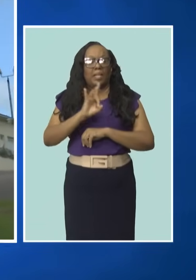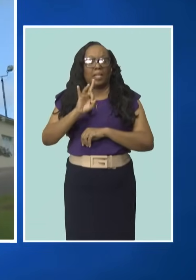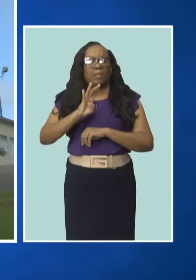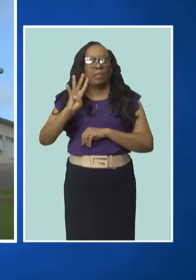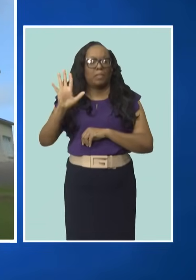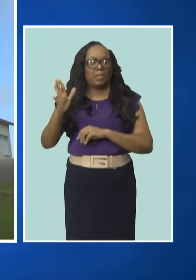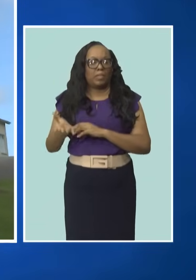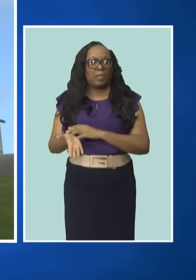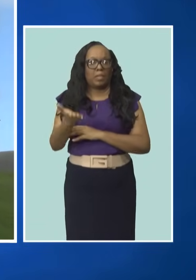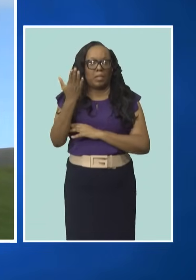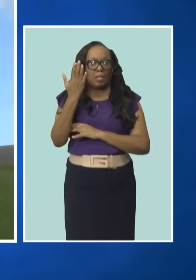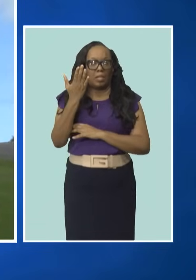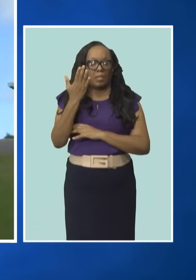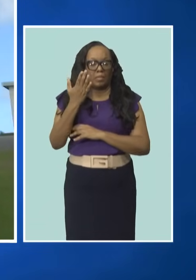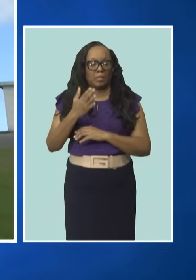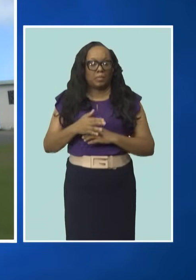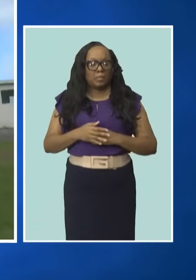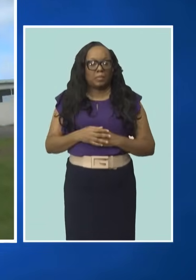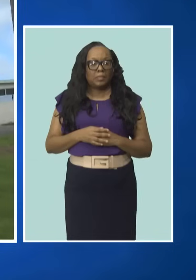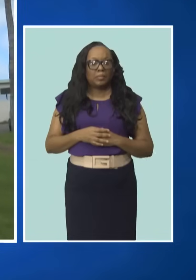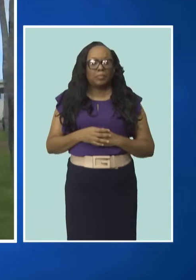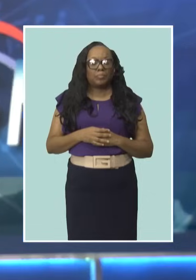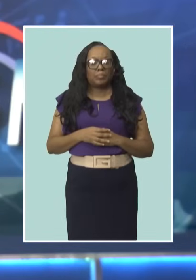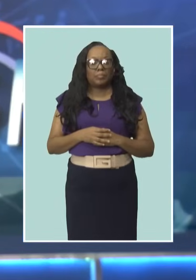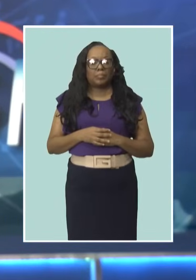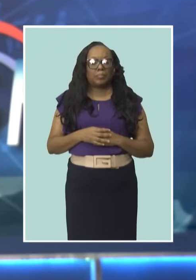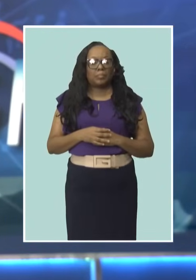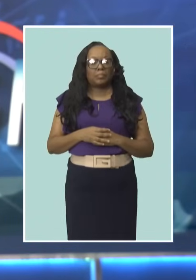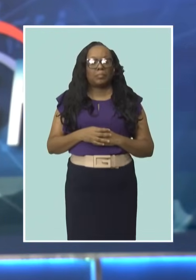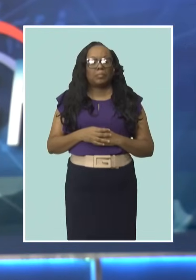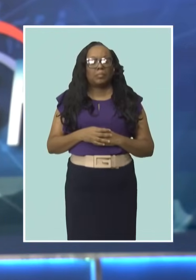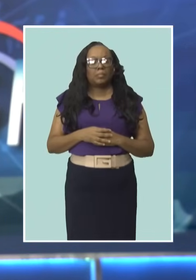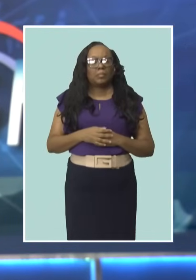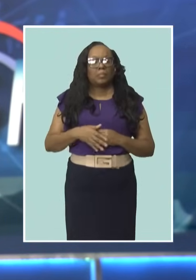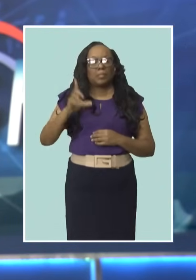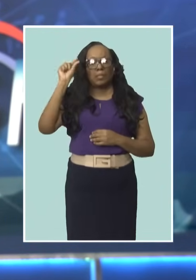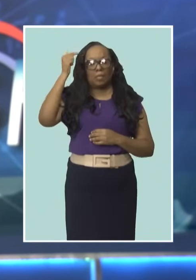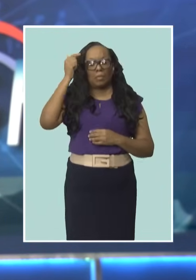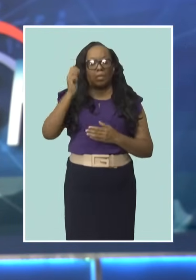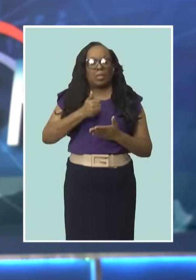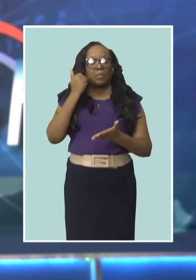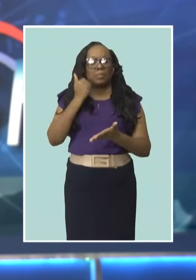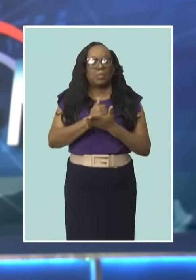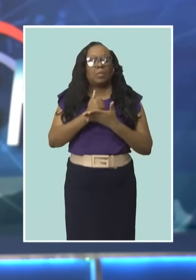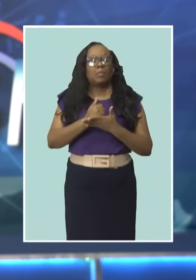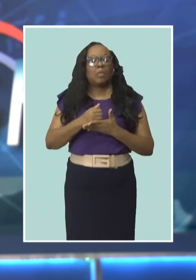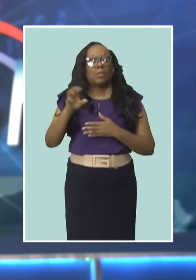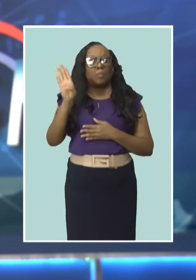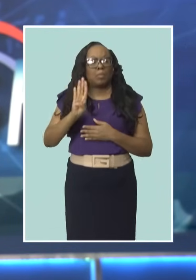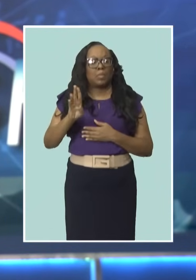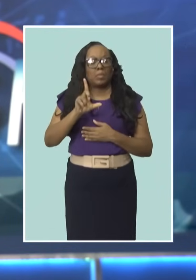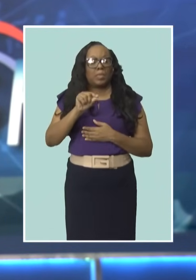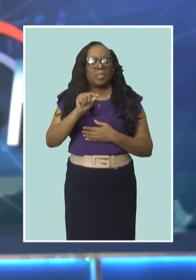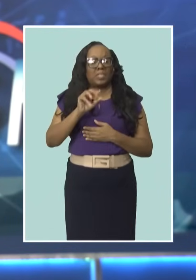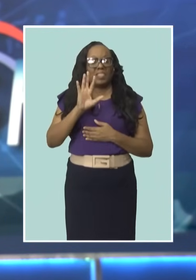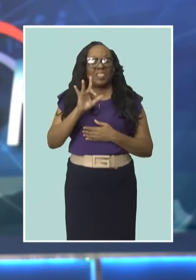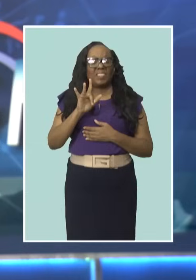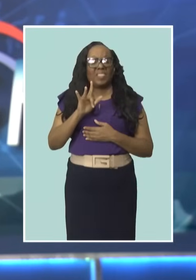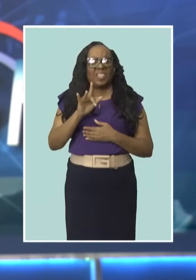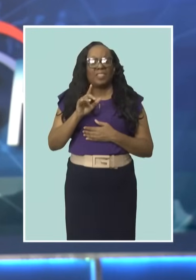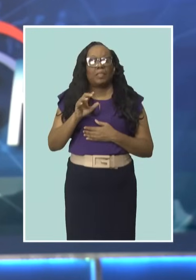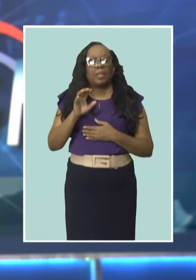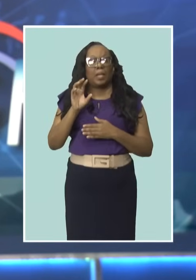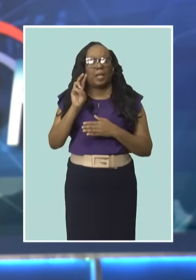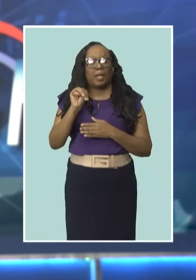morning. Kent Jerson, CBC News. Cabinet has approved Barbados' 2025 Micro, Small